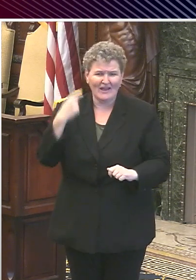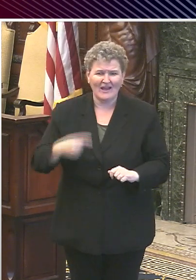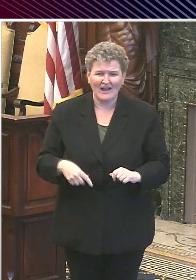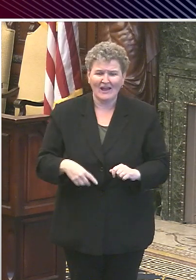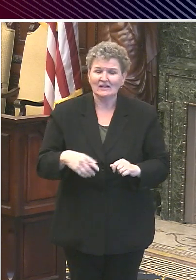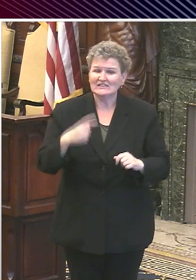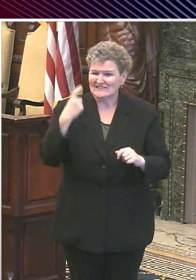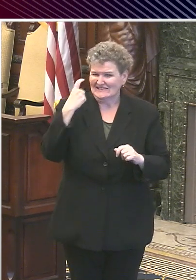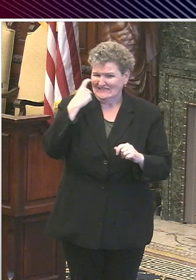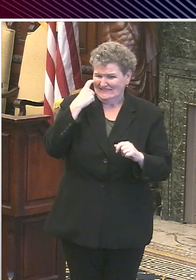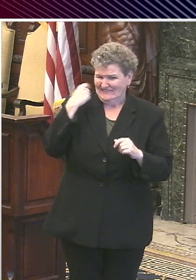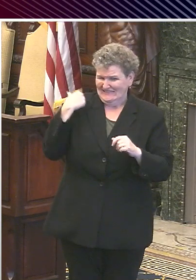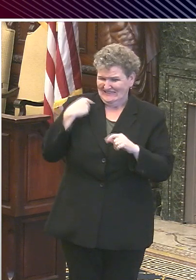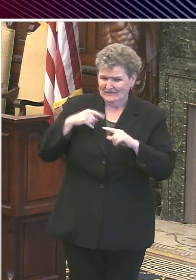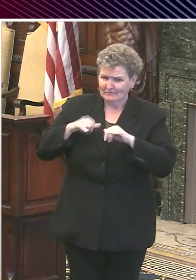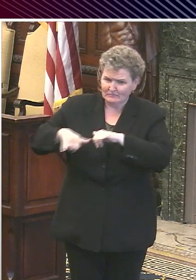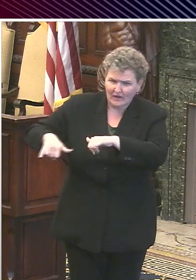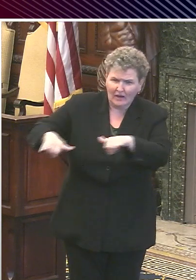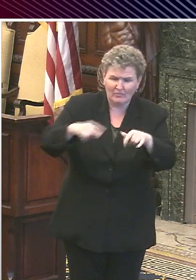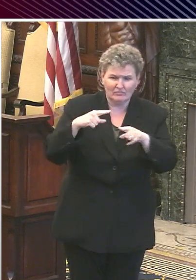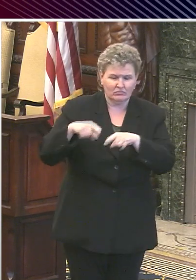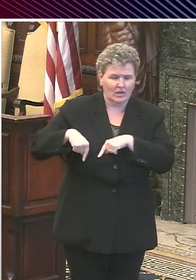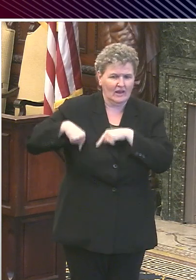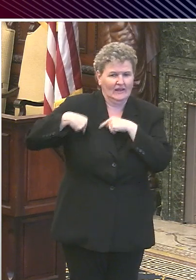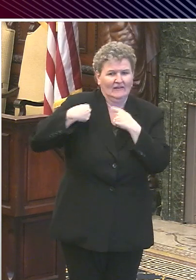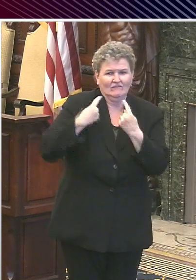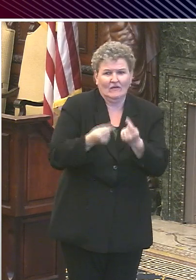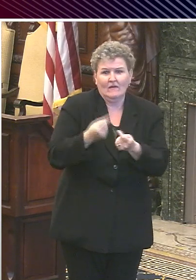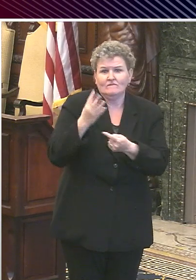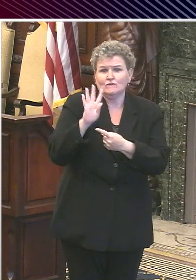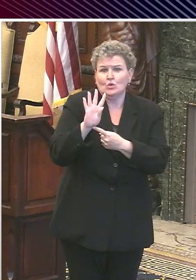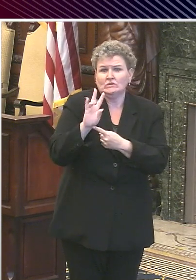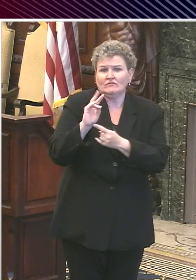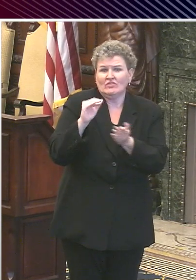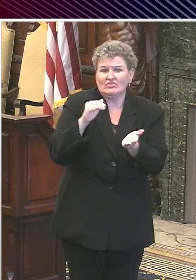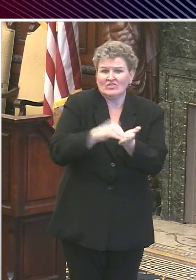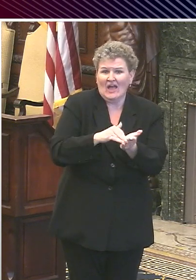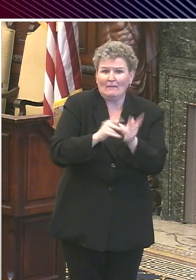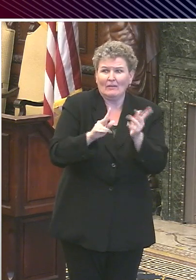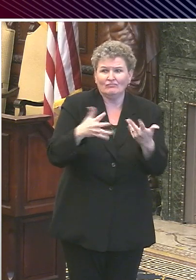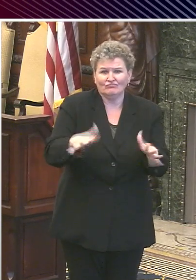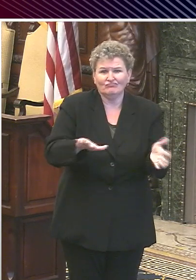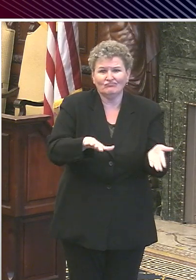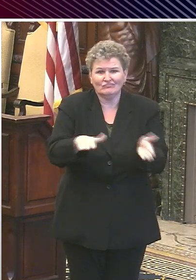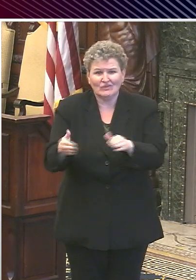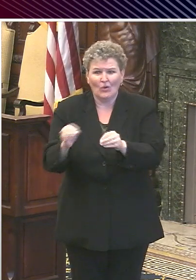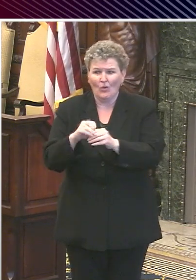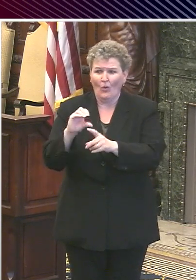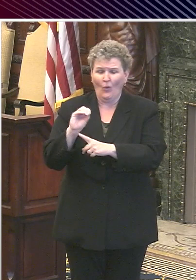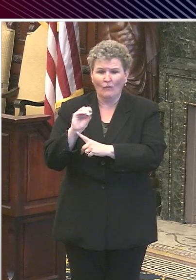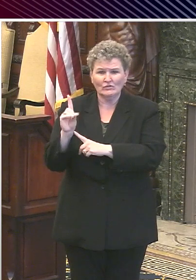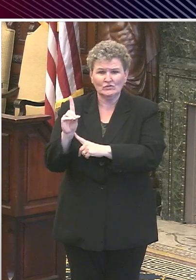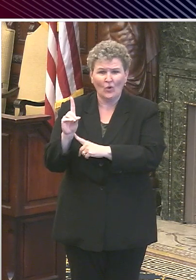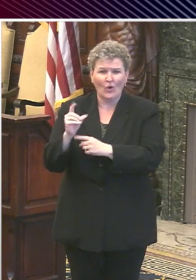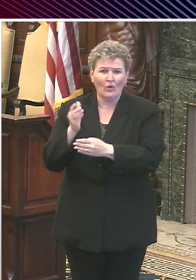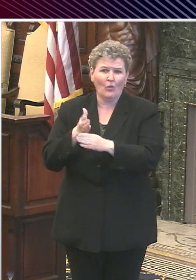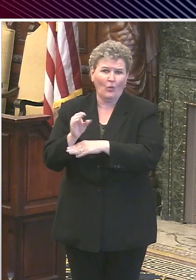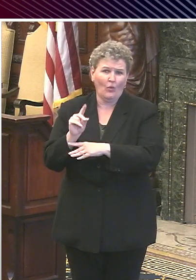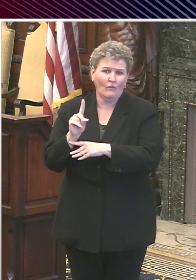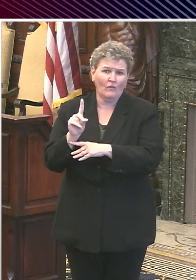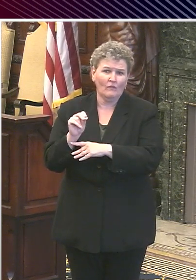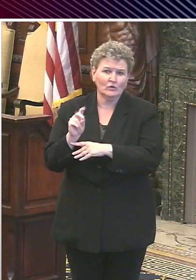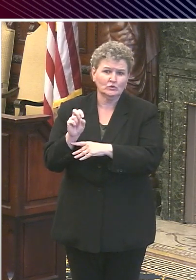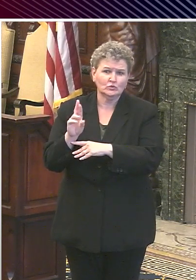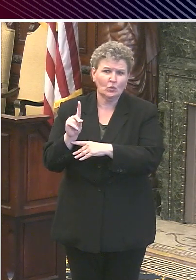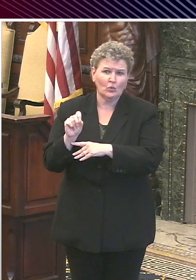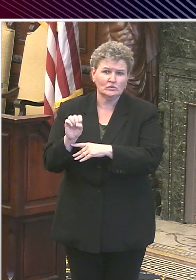In 2014, more than 47,000 people in the United States died of drug overdoses, more than double the number of fatal drug